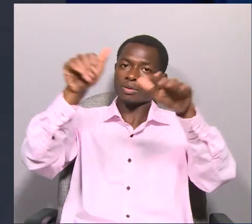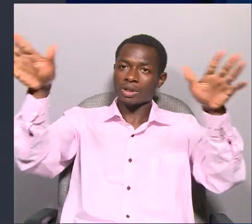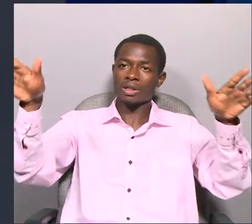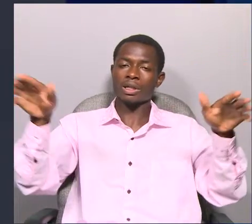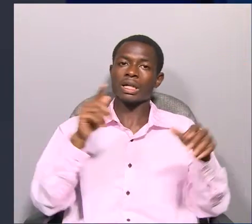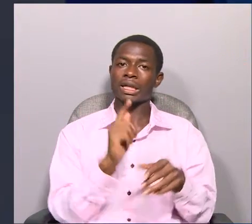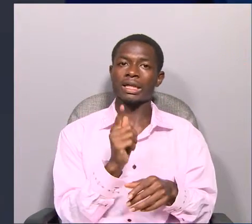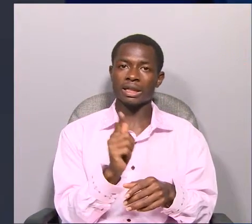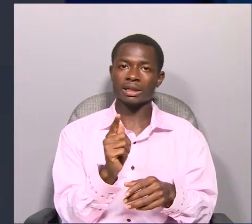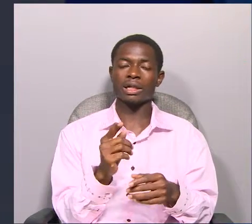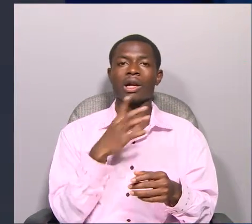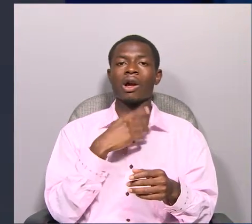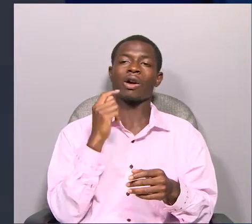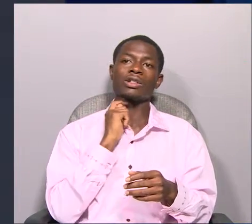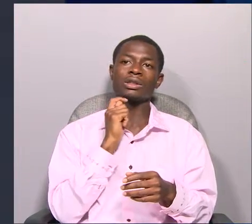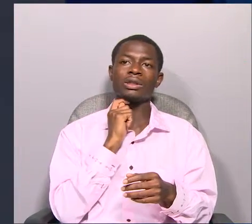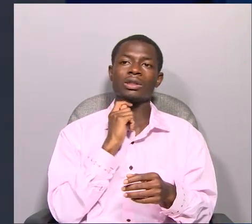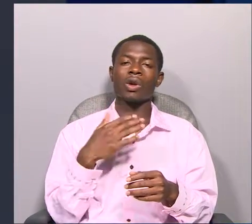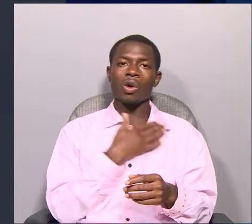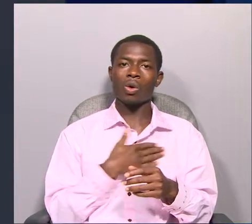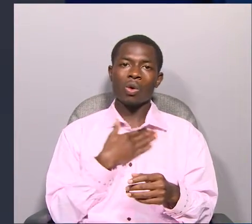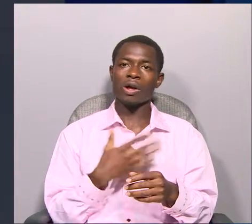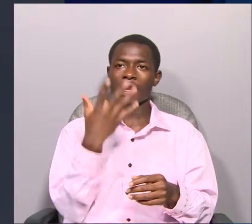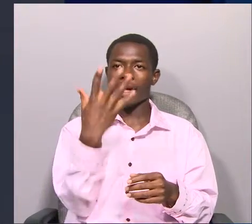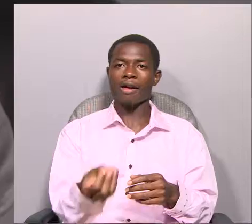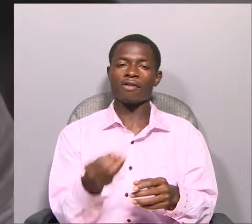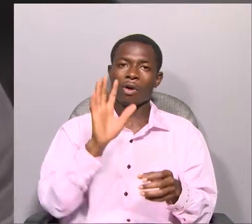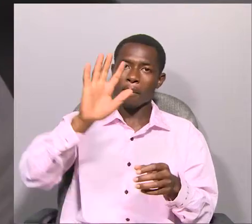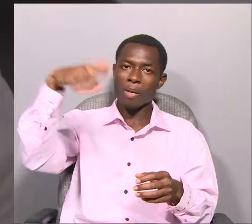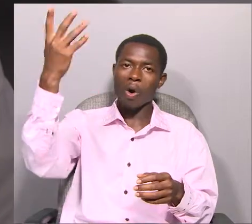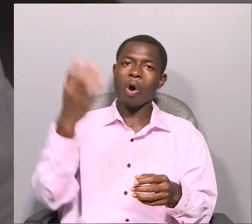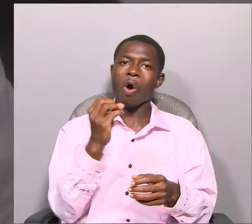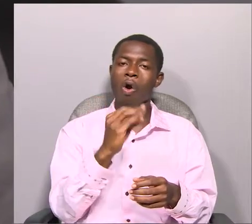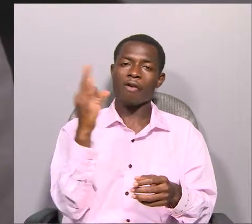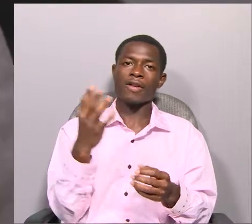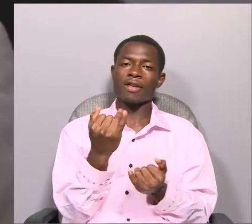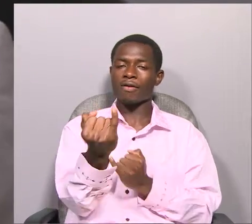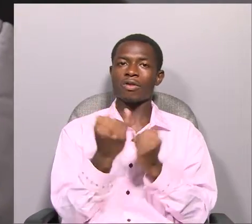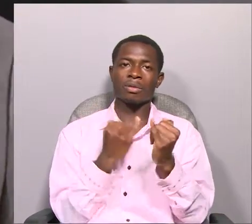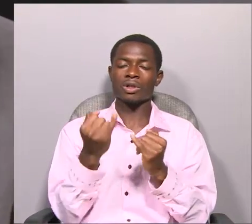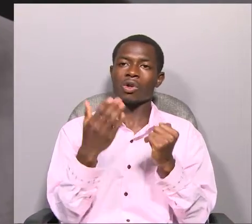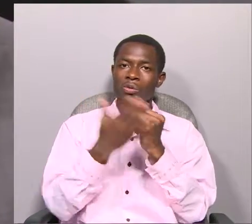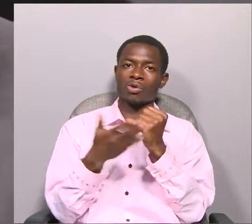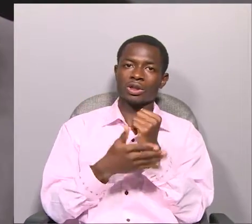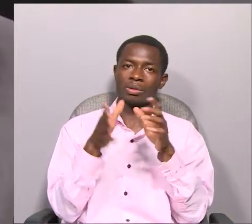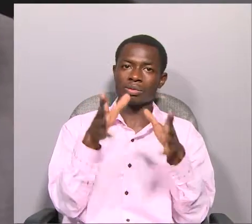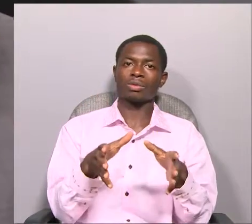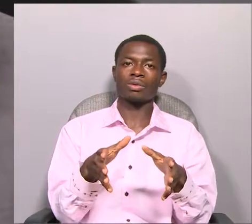But our thrust is that we need to have more of the information, youth information centers in rural